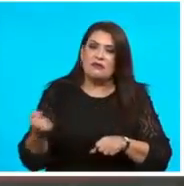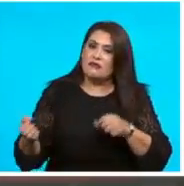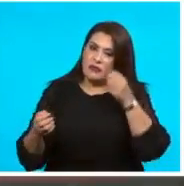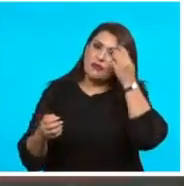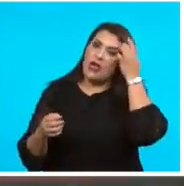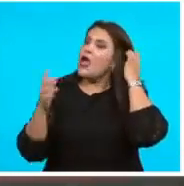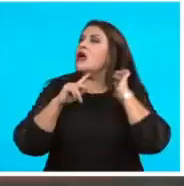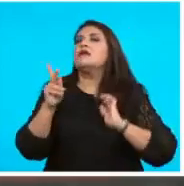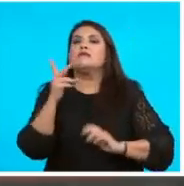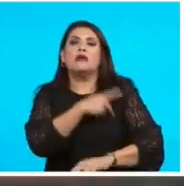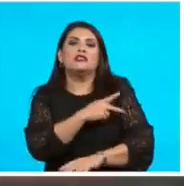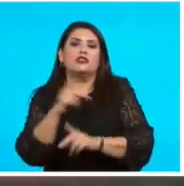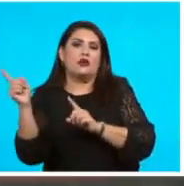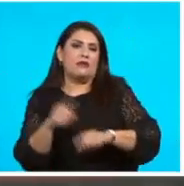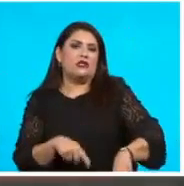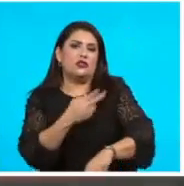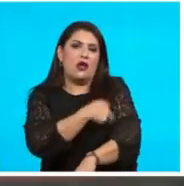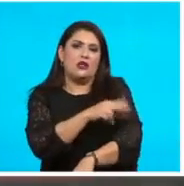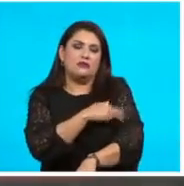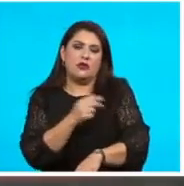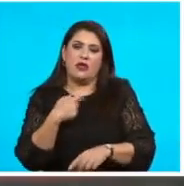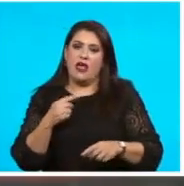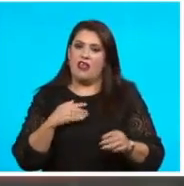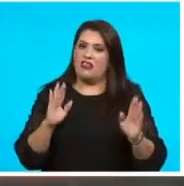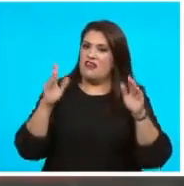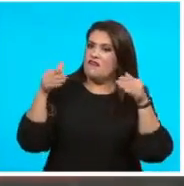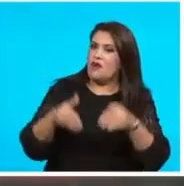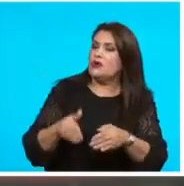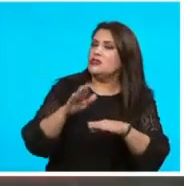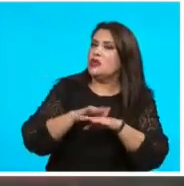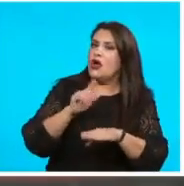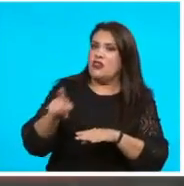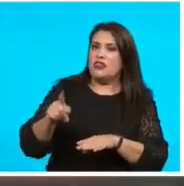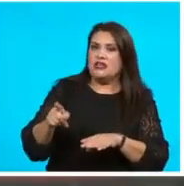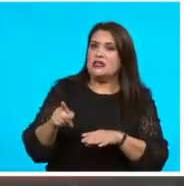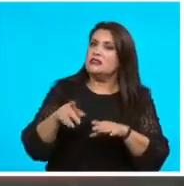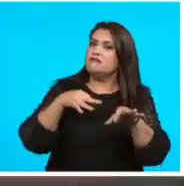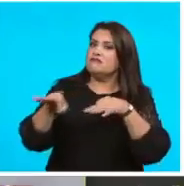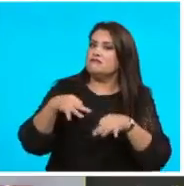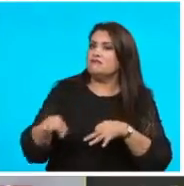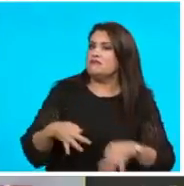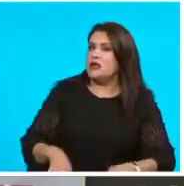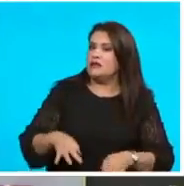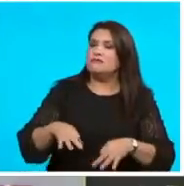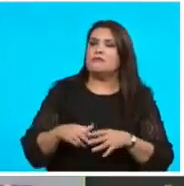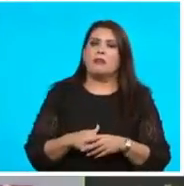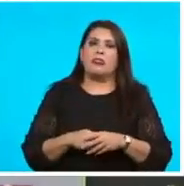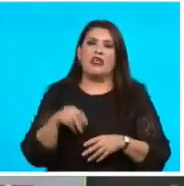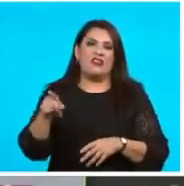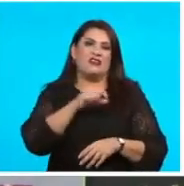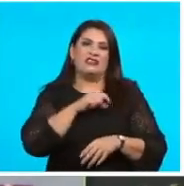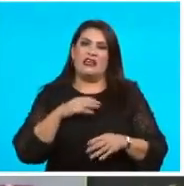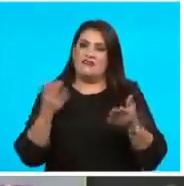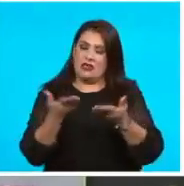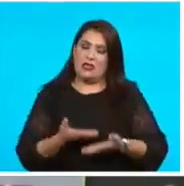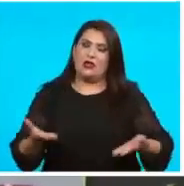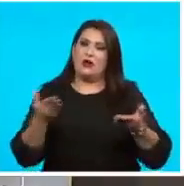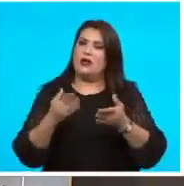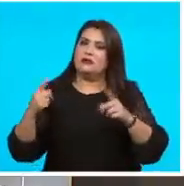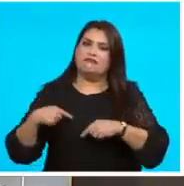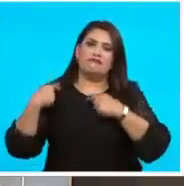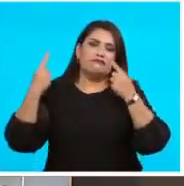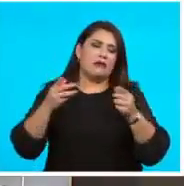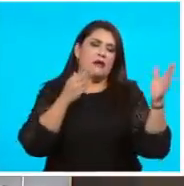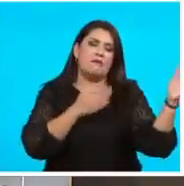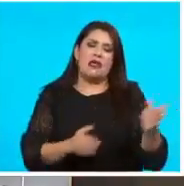patients coming inside of hospitals. We spoke to some McAllen officials who gave us the breakdown. The staff at McAllen Medical Center has been